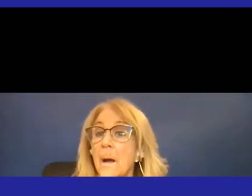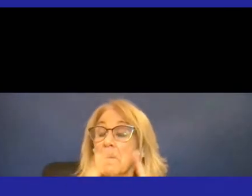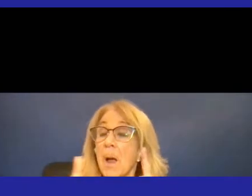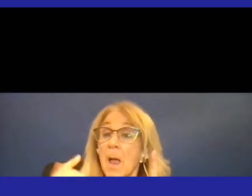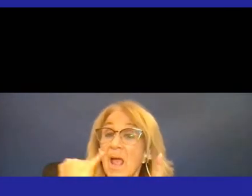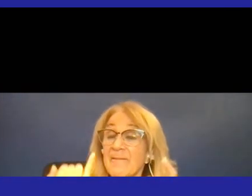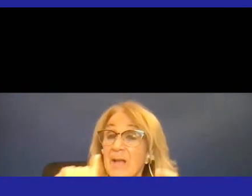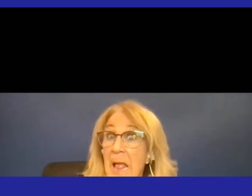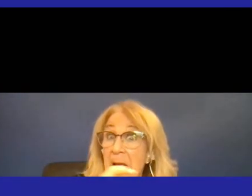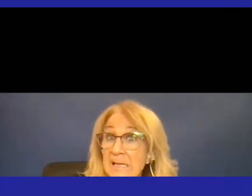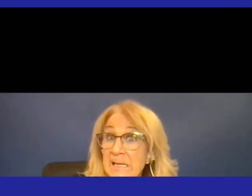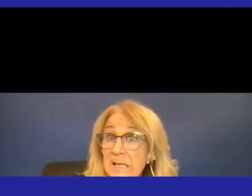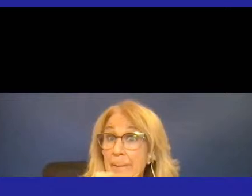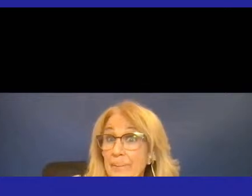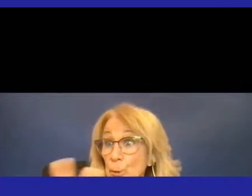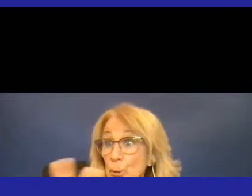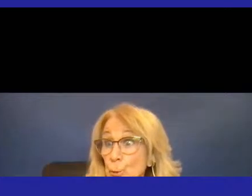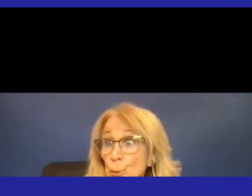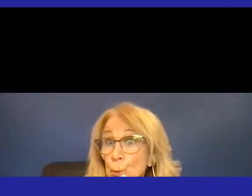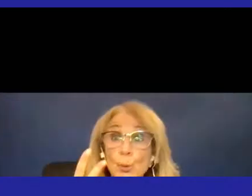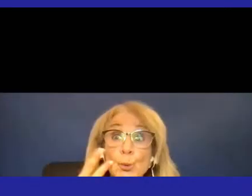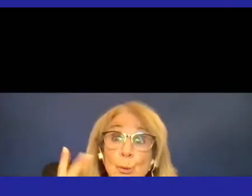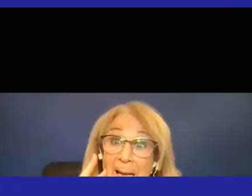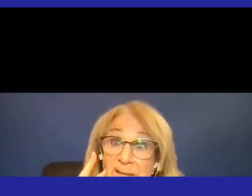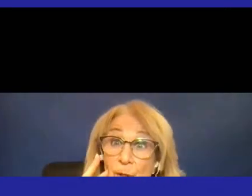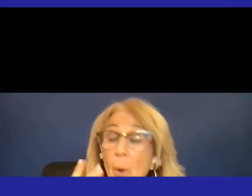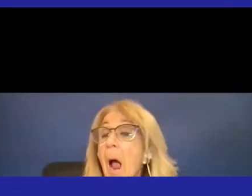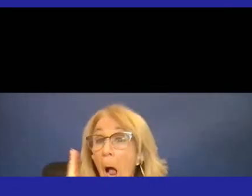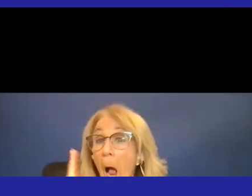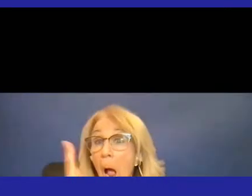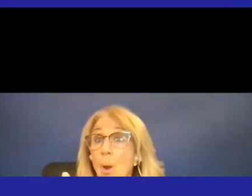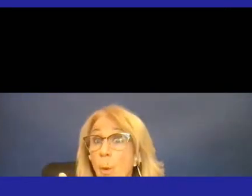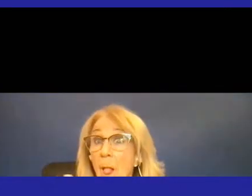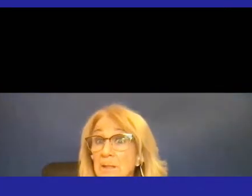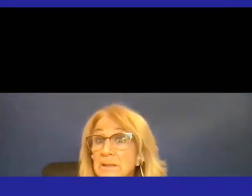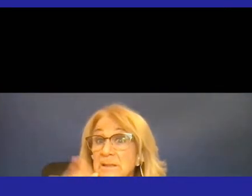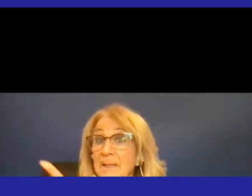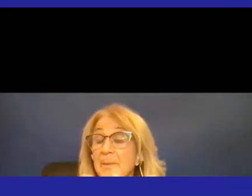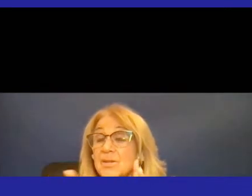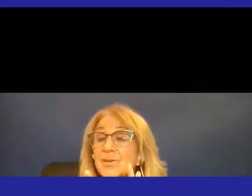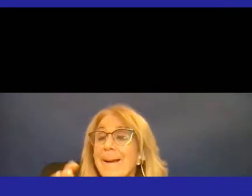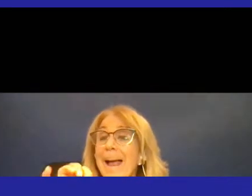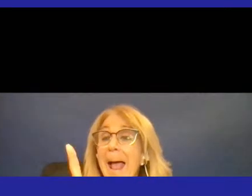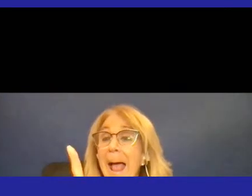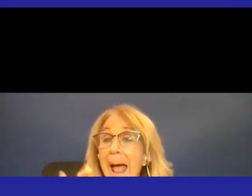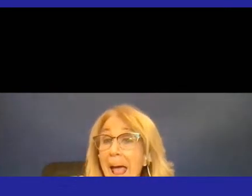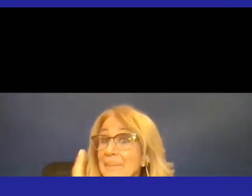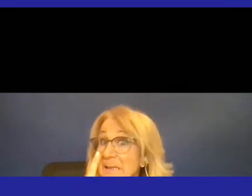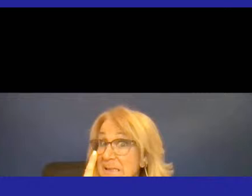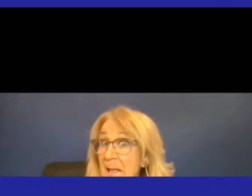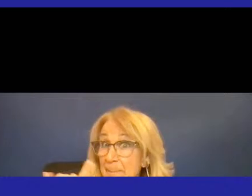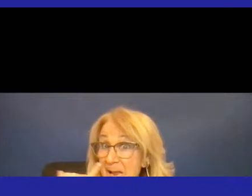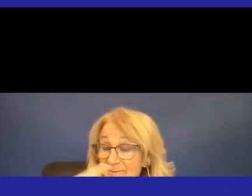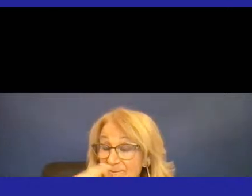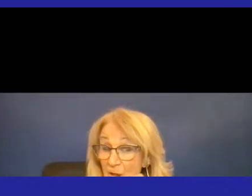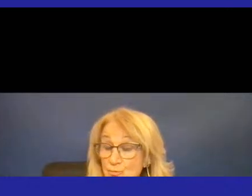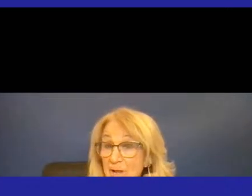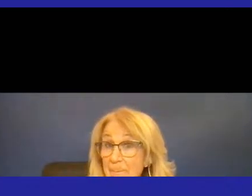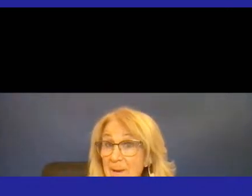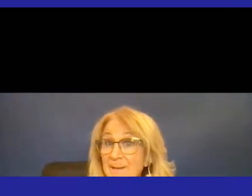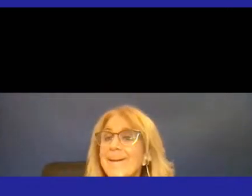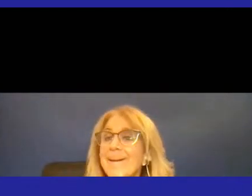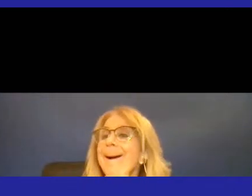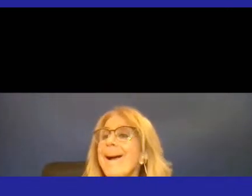2 days ago, I will, and Epic will tell me whether they read the message. and Epic will send me back a note if they don't read